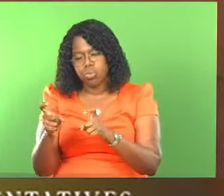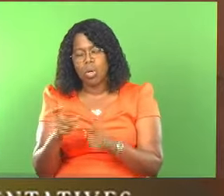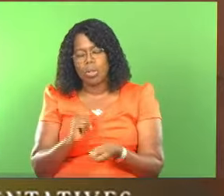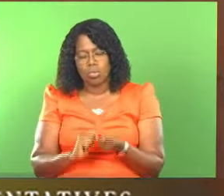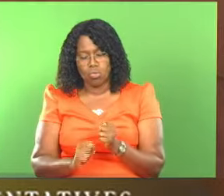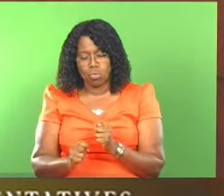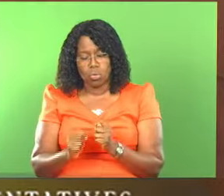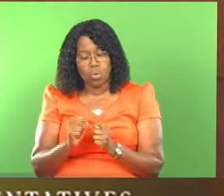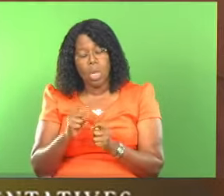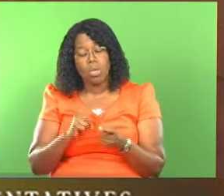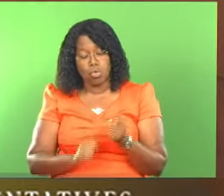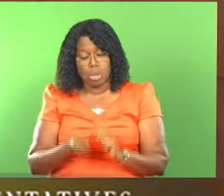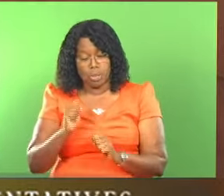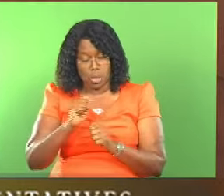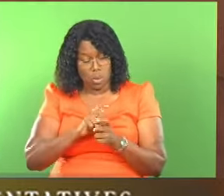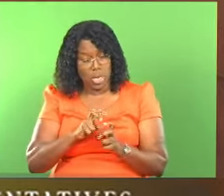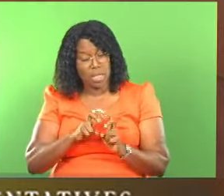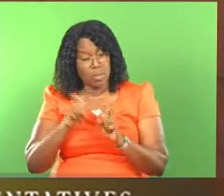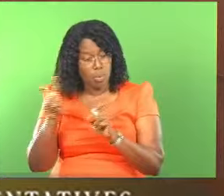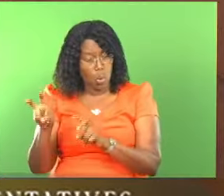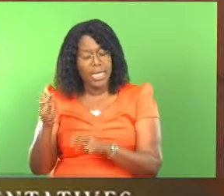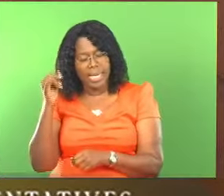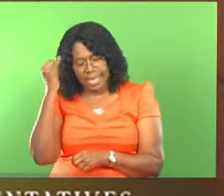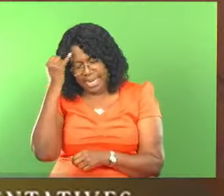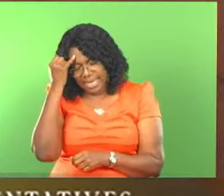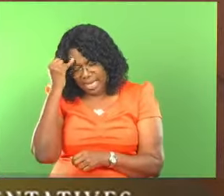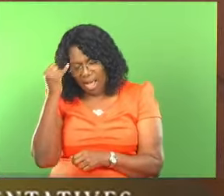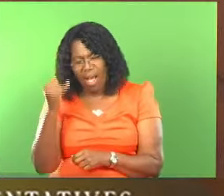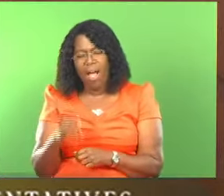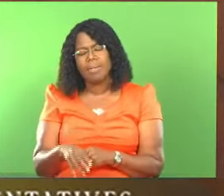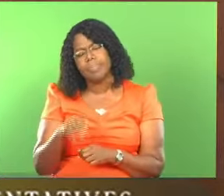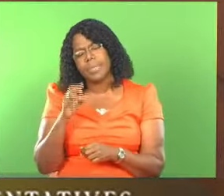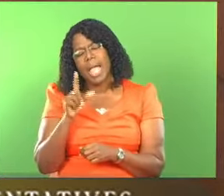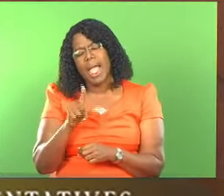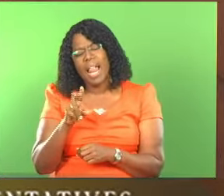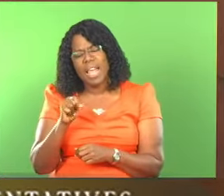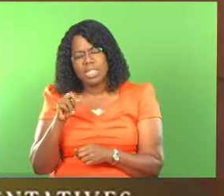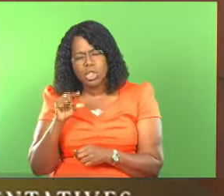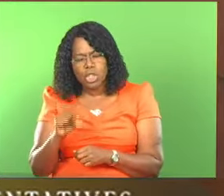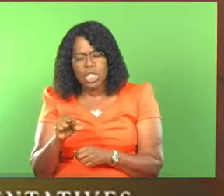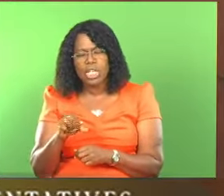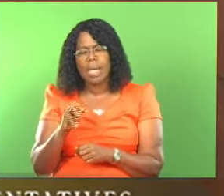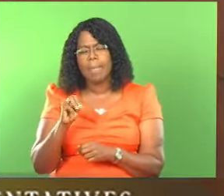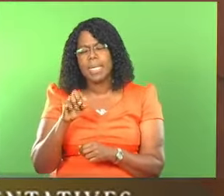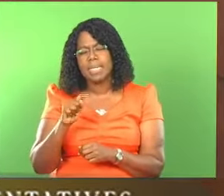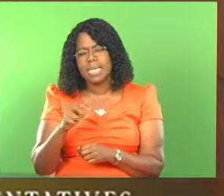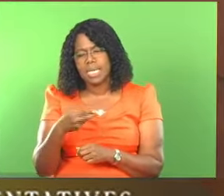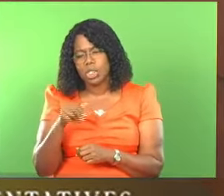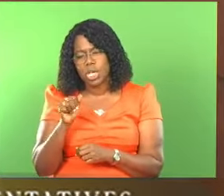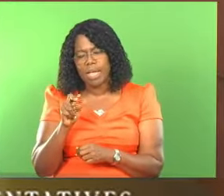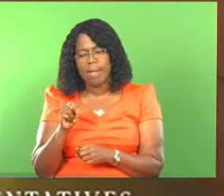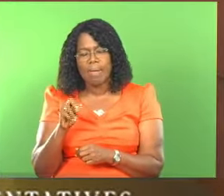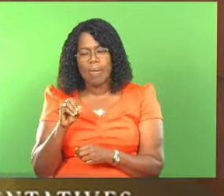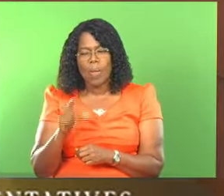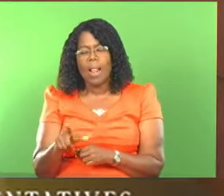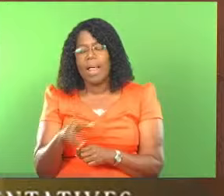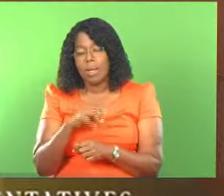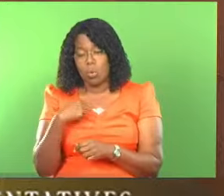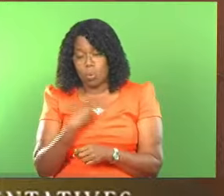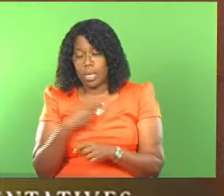ammonia, LNG, methanol, whilst on the other hand, we import from India